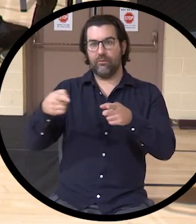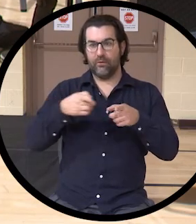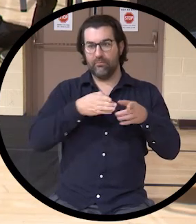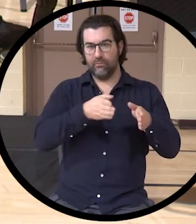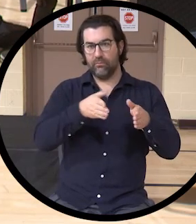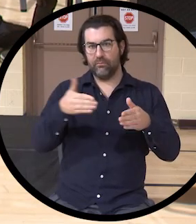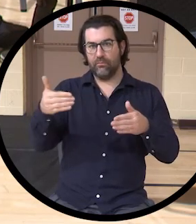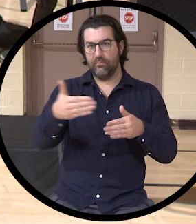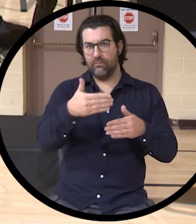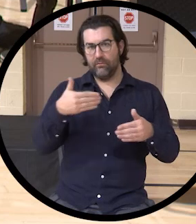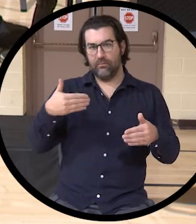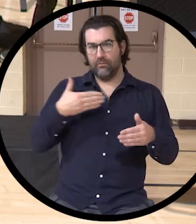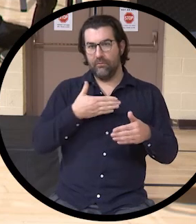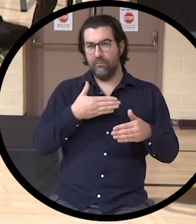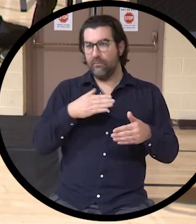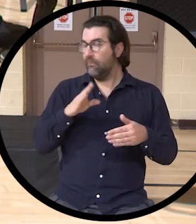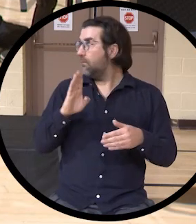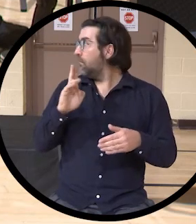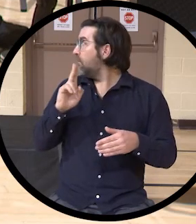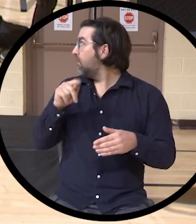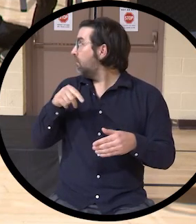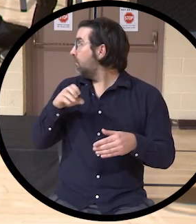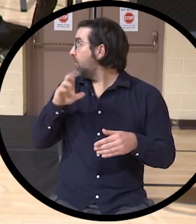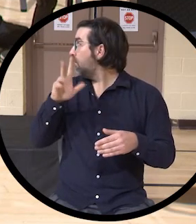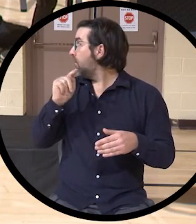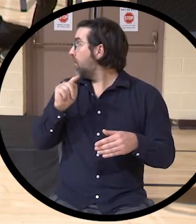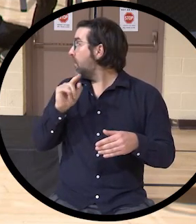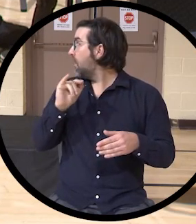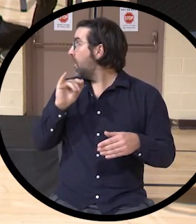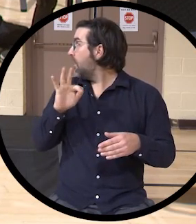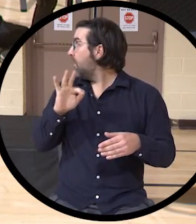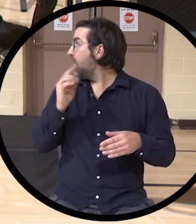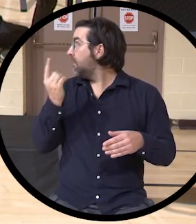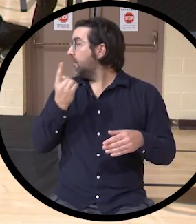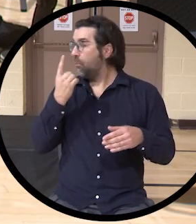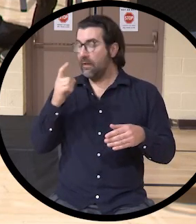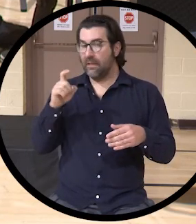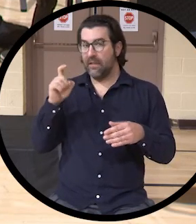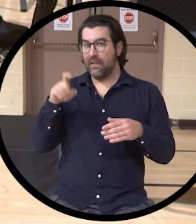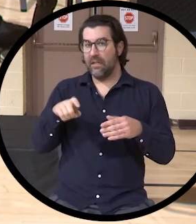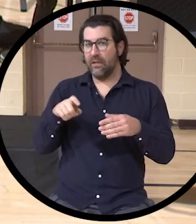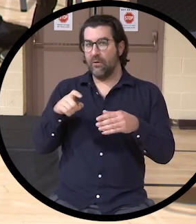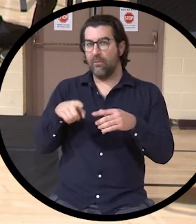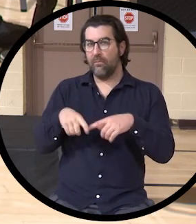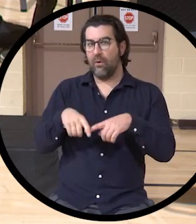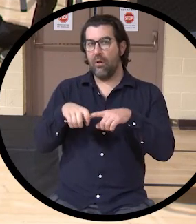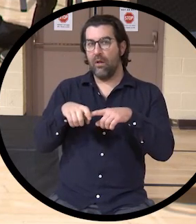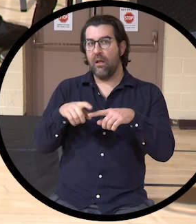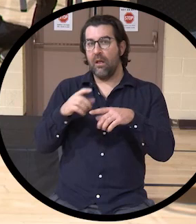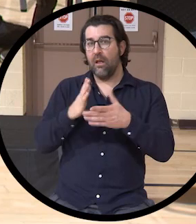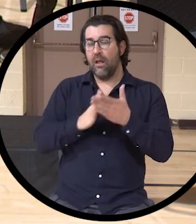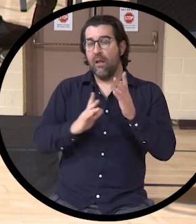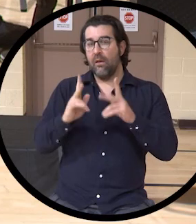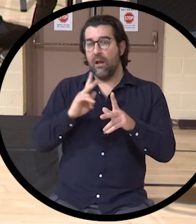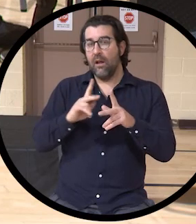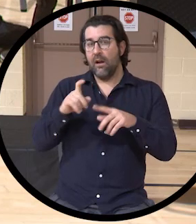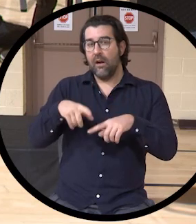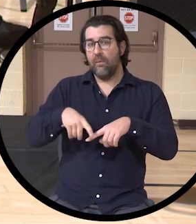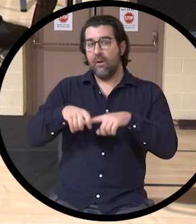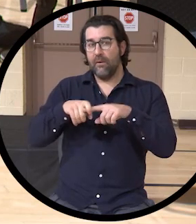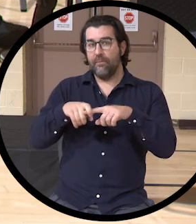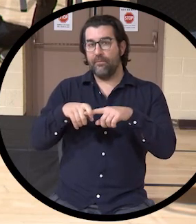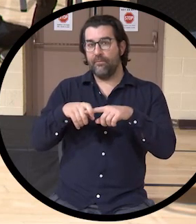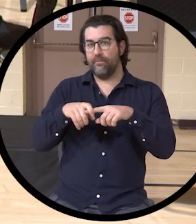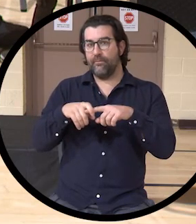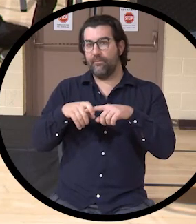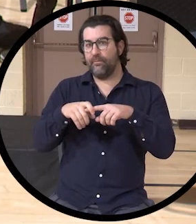the bump out, though, if someone were to need a pause, I mean, I know it's not big, but it's big for some people.